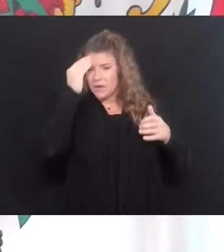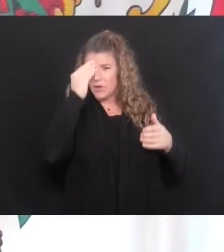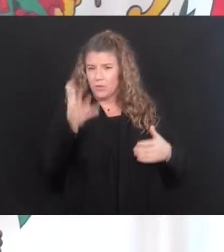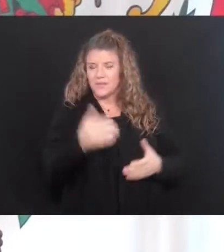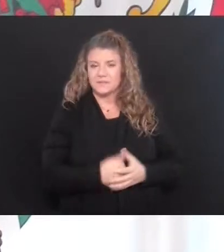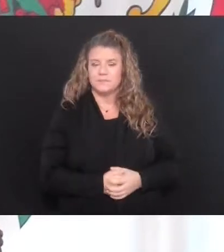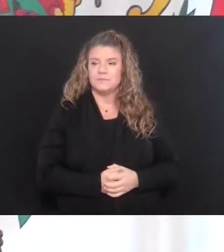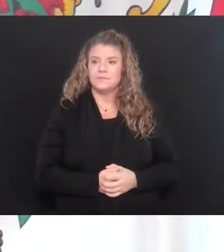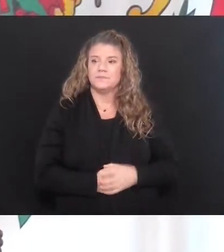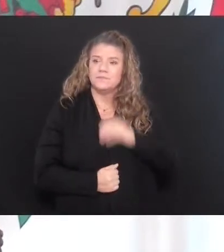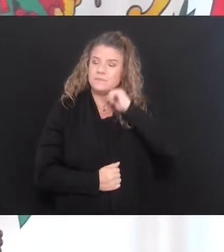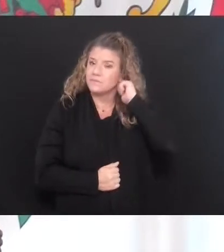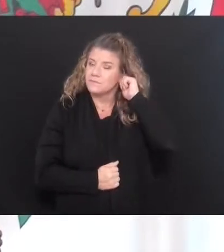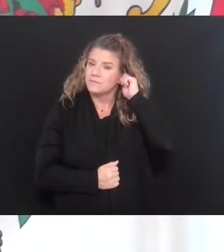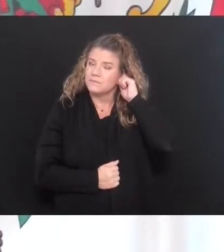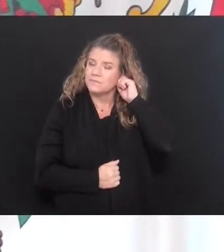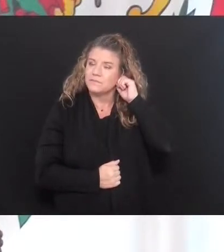this.